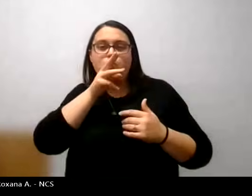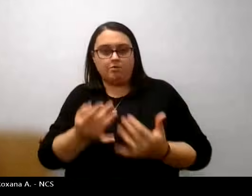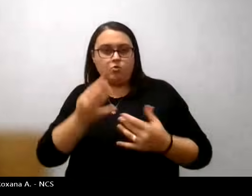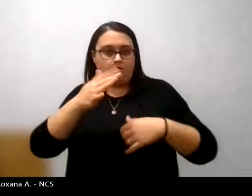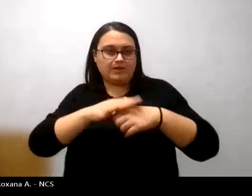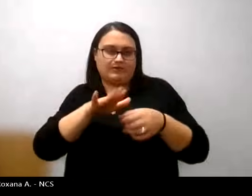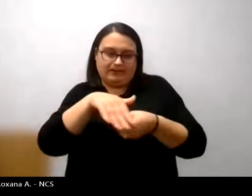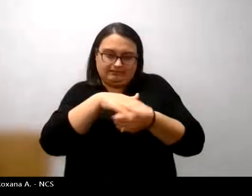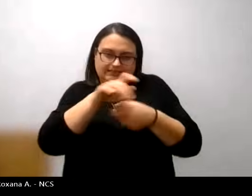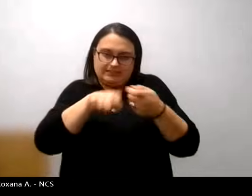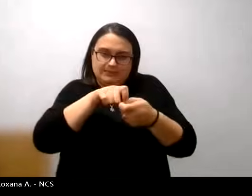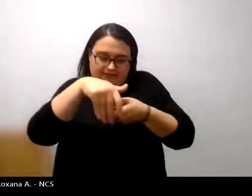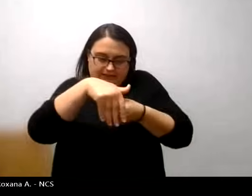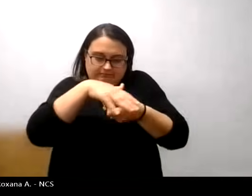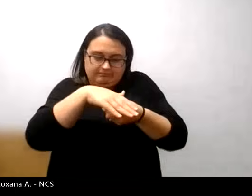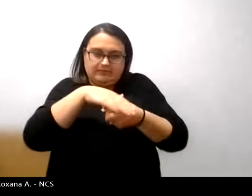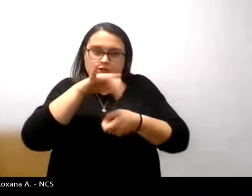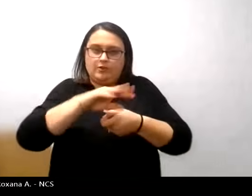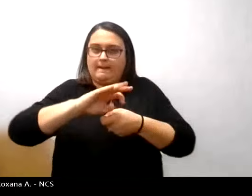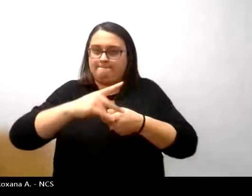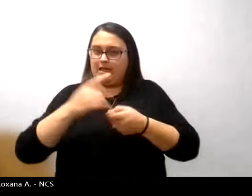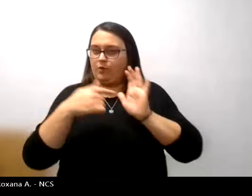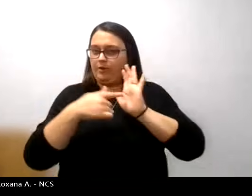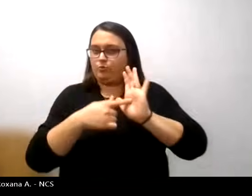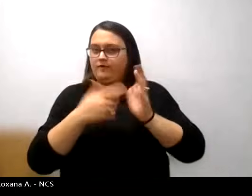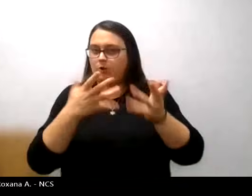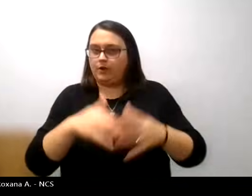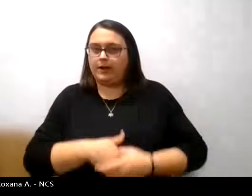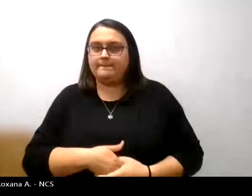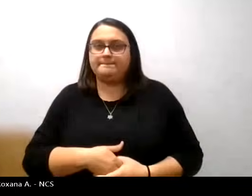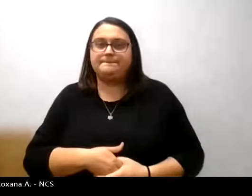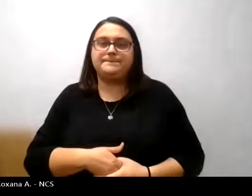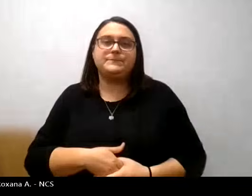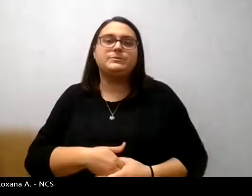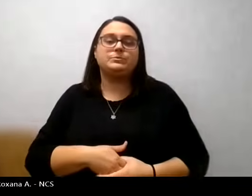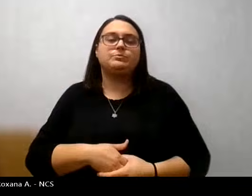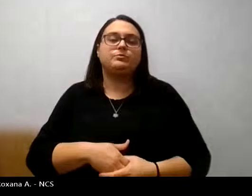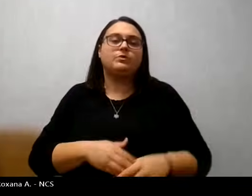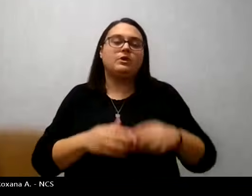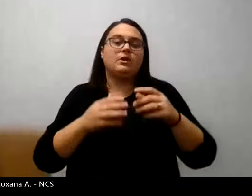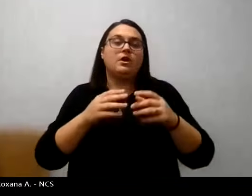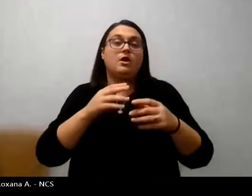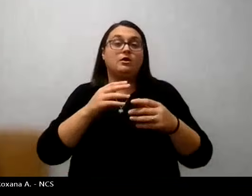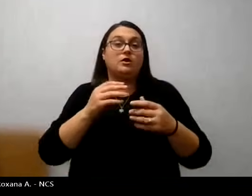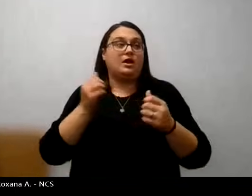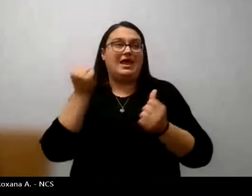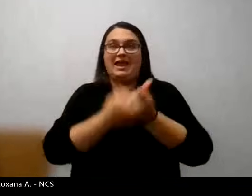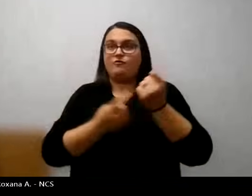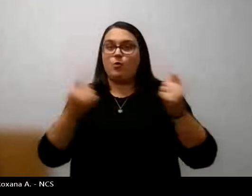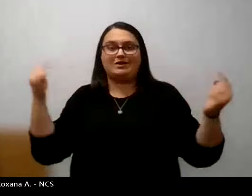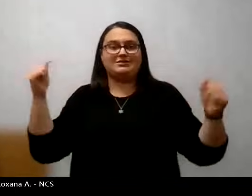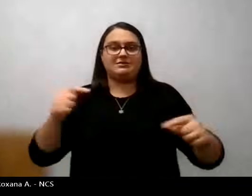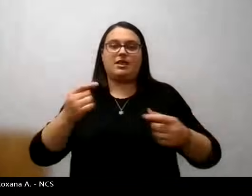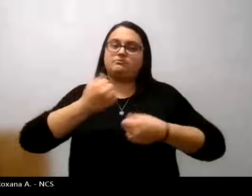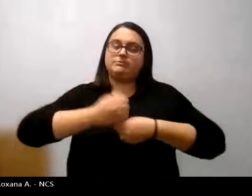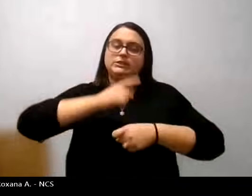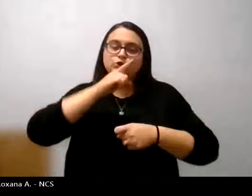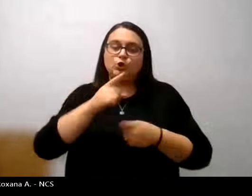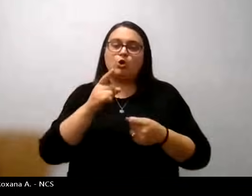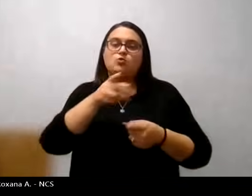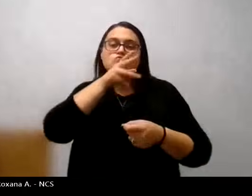localized to the map that we've provided, and that it's all hands on deck effort to make sure that